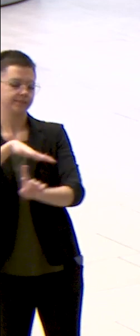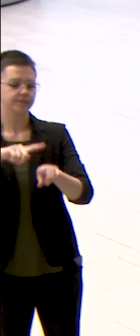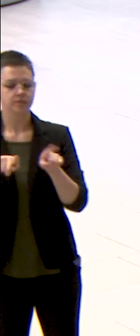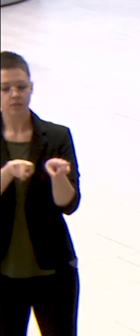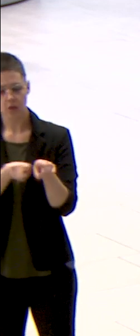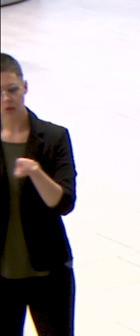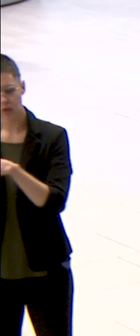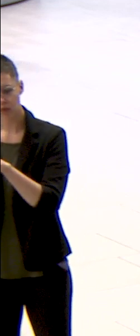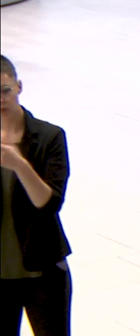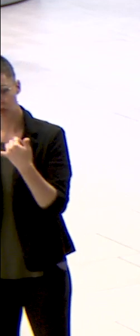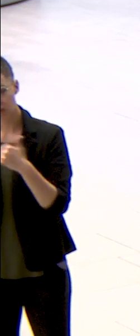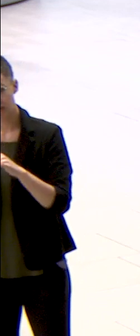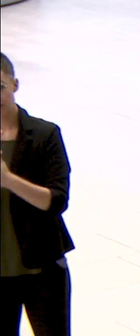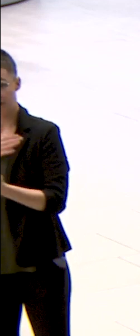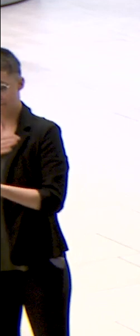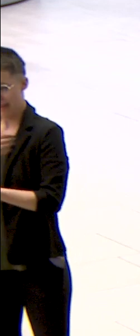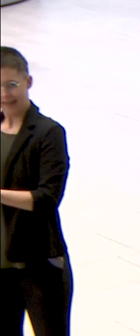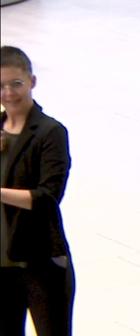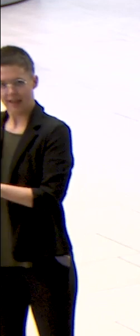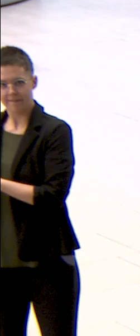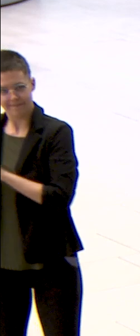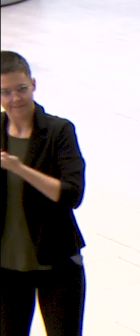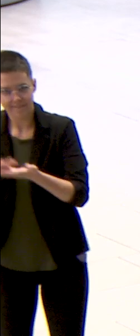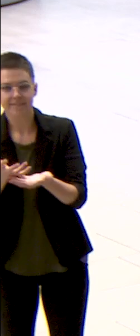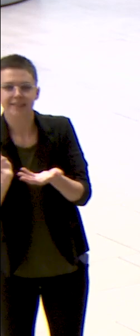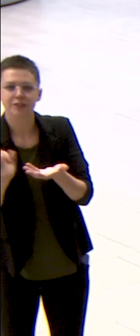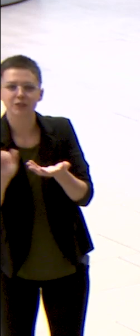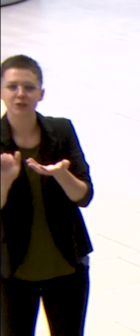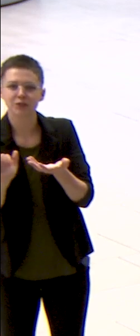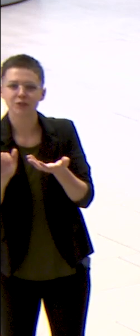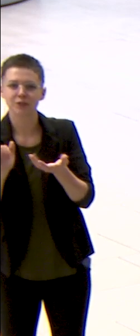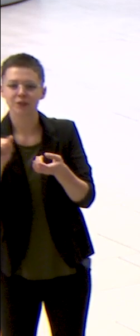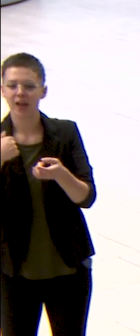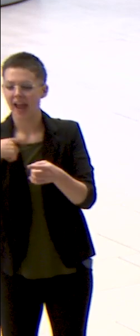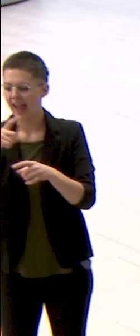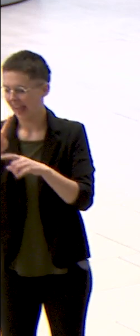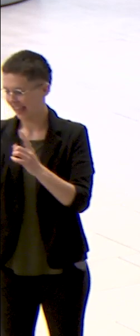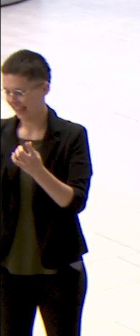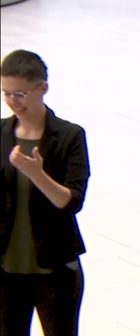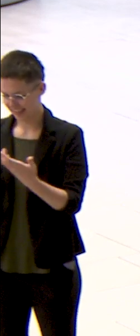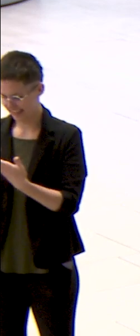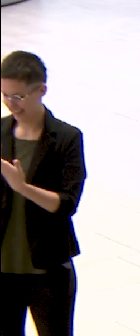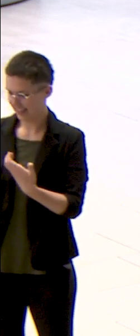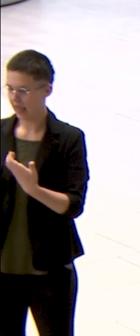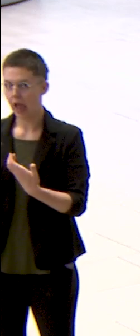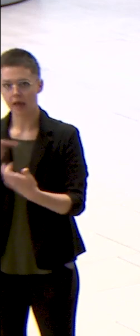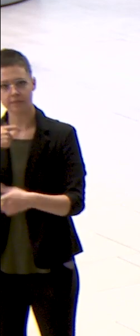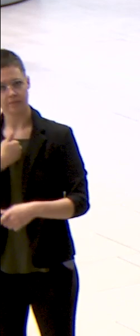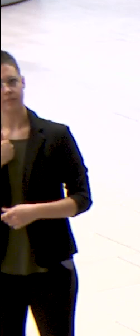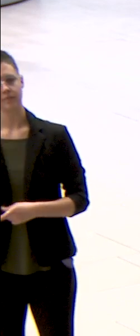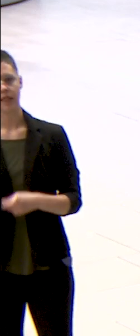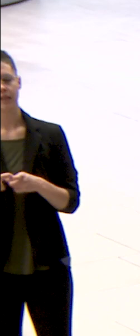also still bringing my entire self. I cannot divorce the fact that I am Latina,